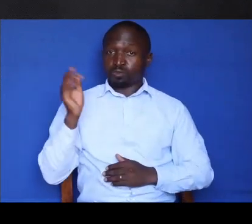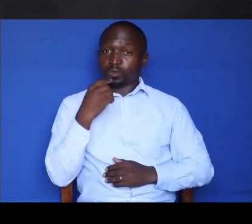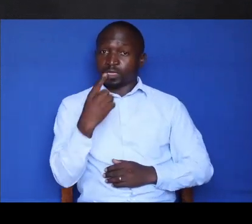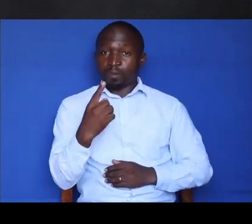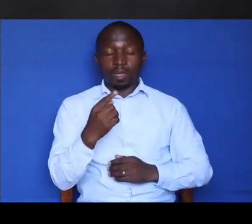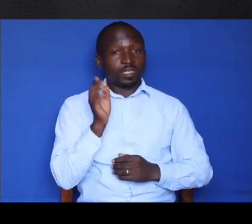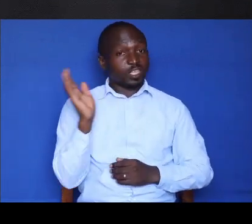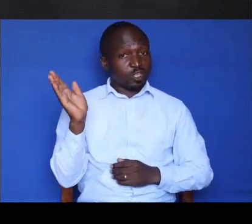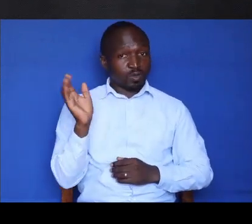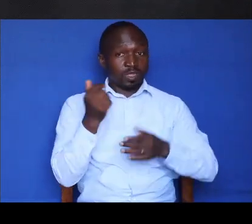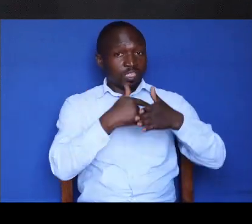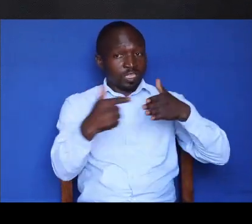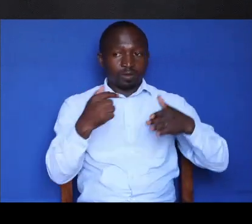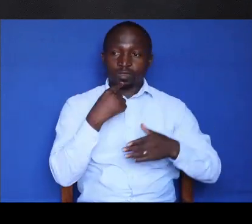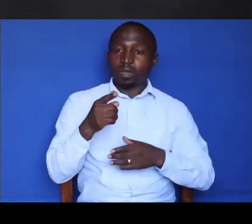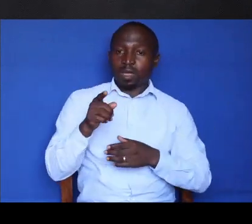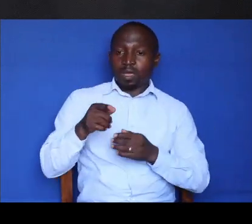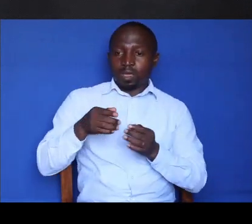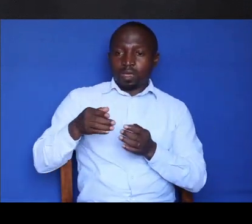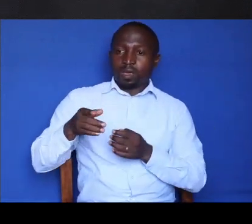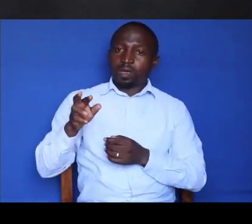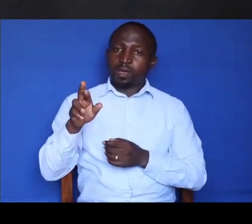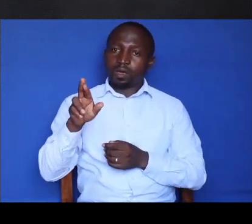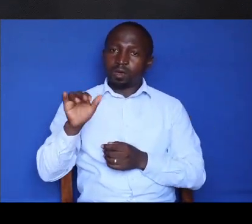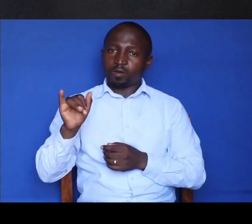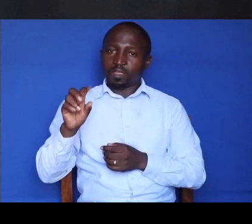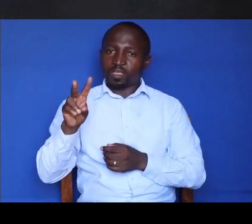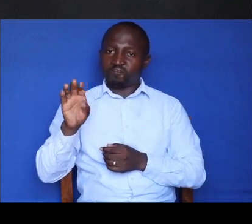say river profile.